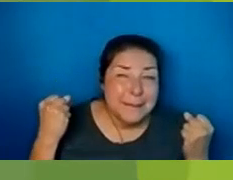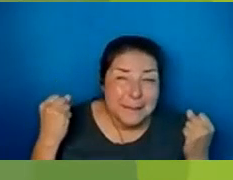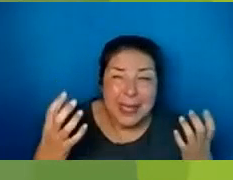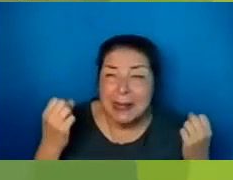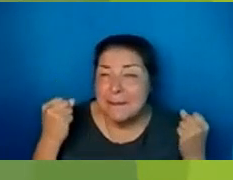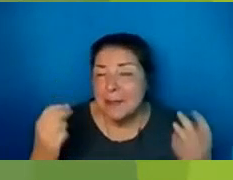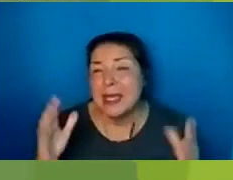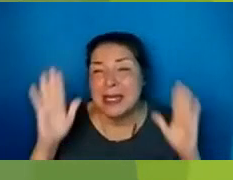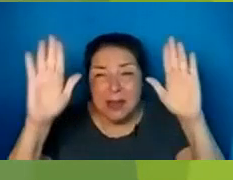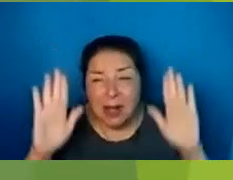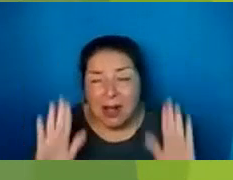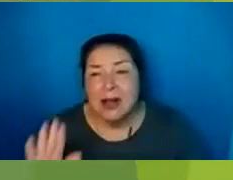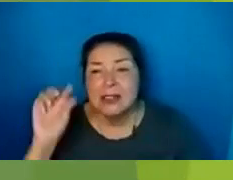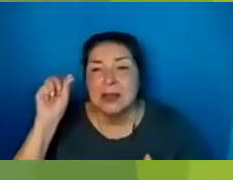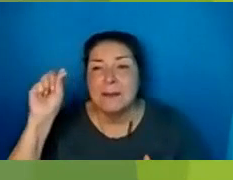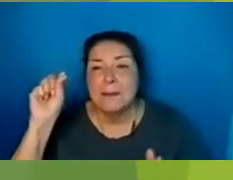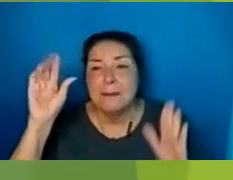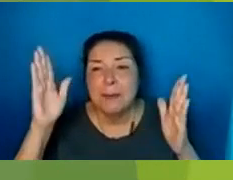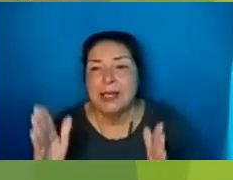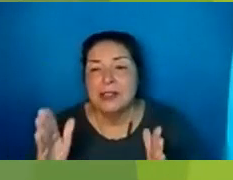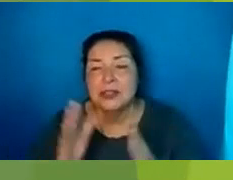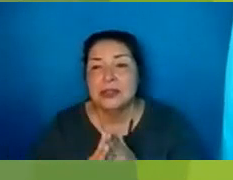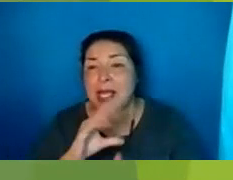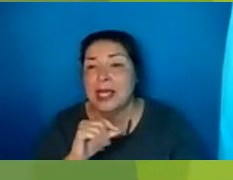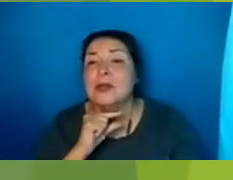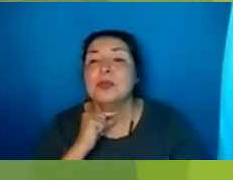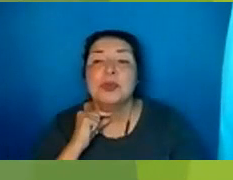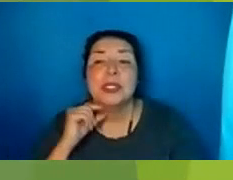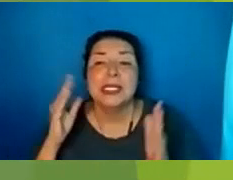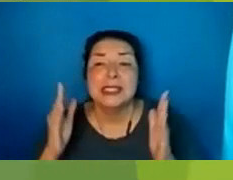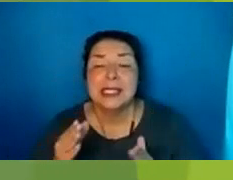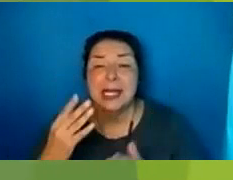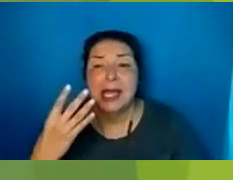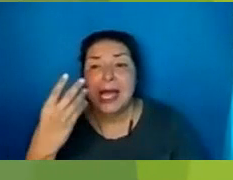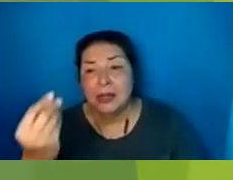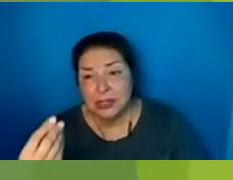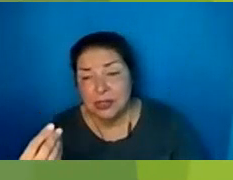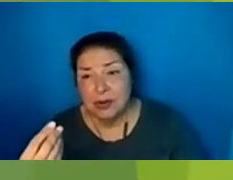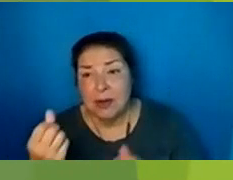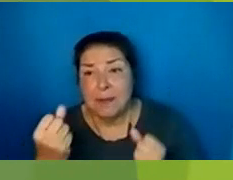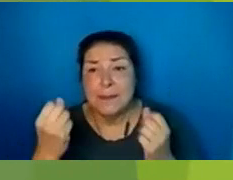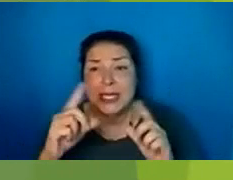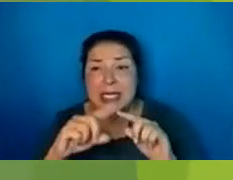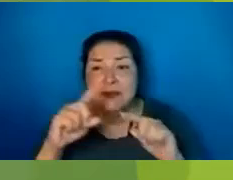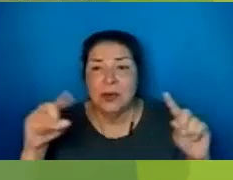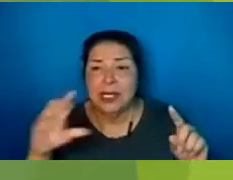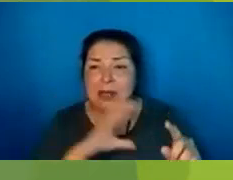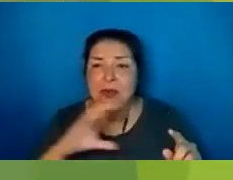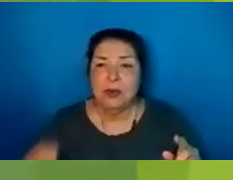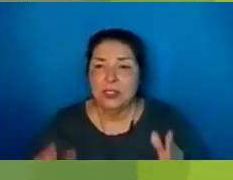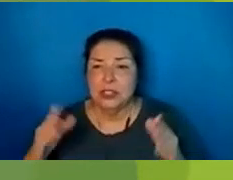great pastors and priests out there of many Christian denominations who